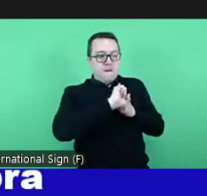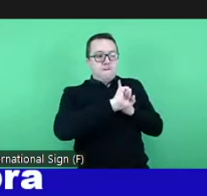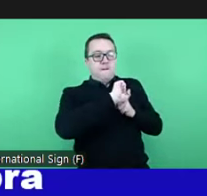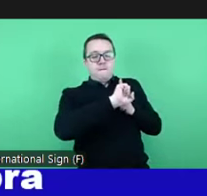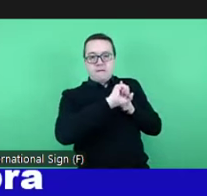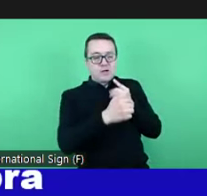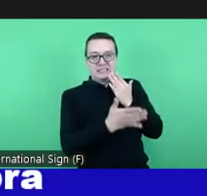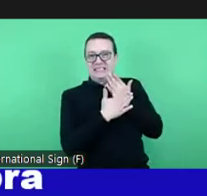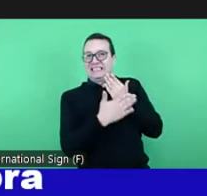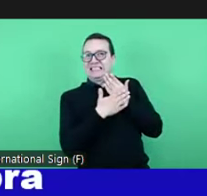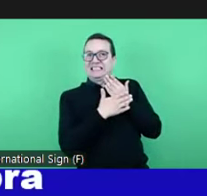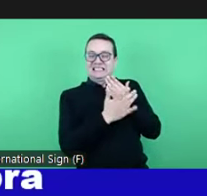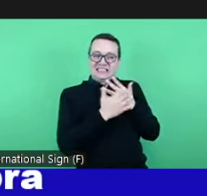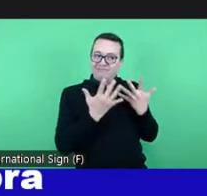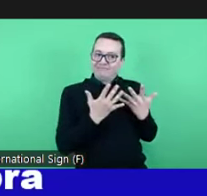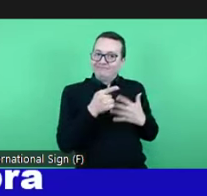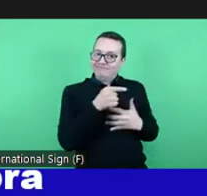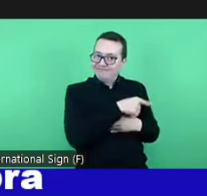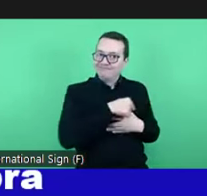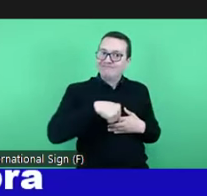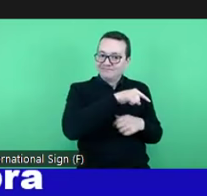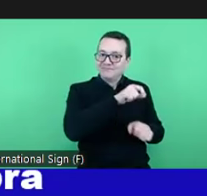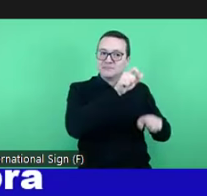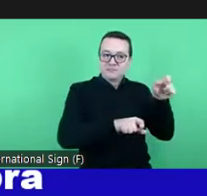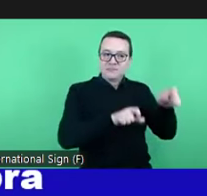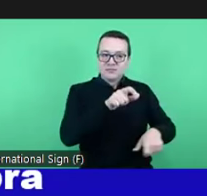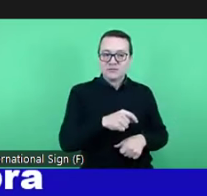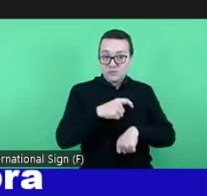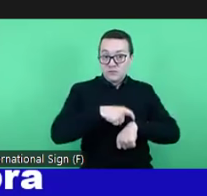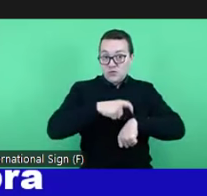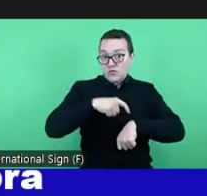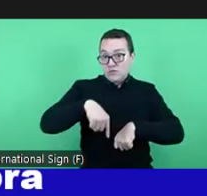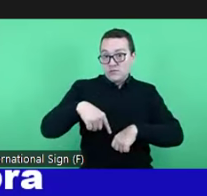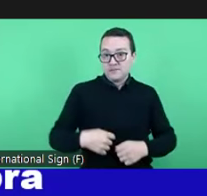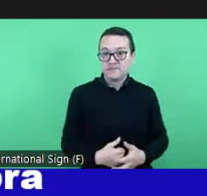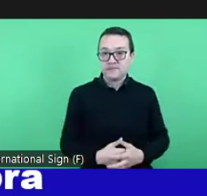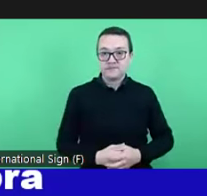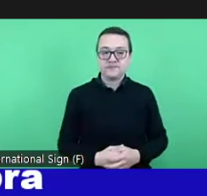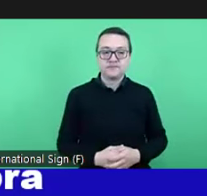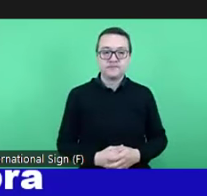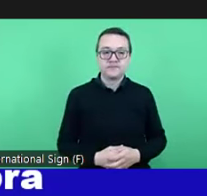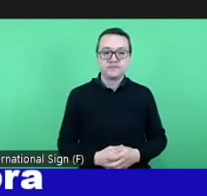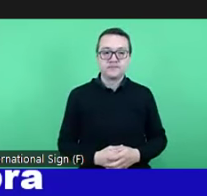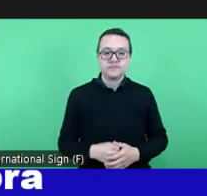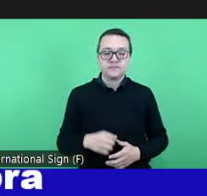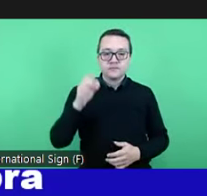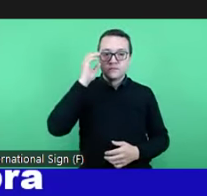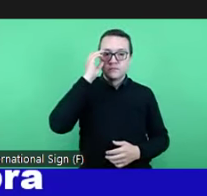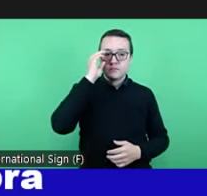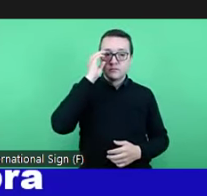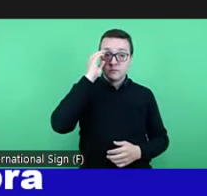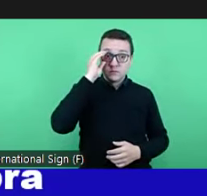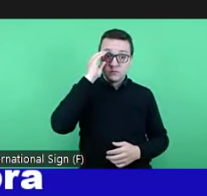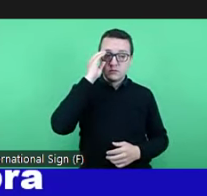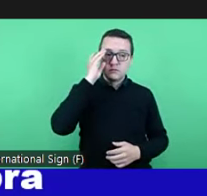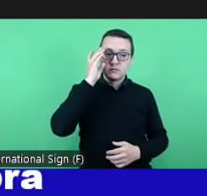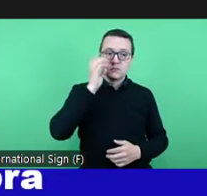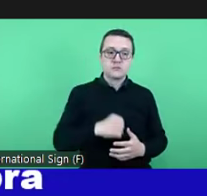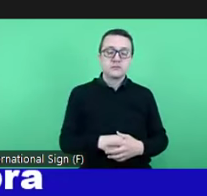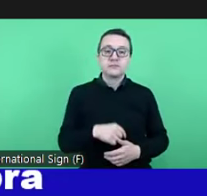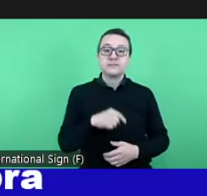the population aging, and that has been really come to a the questão da forefront right now. sustentabilidade fiscal,